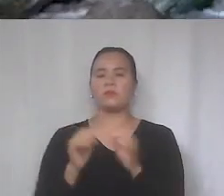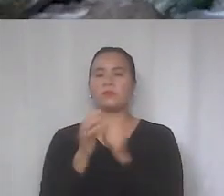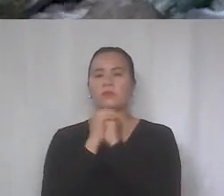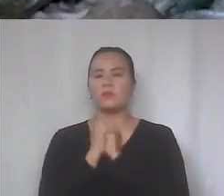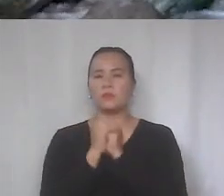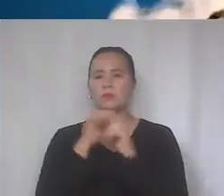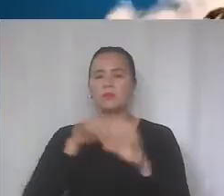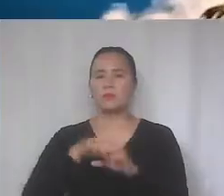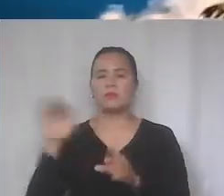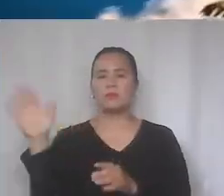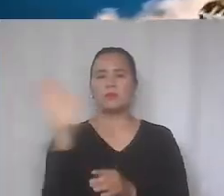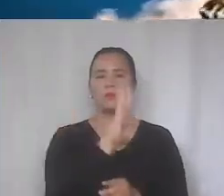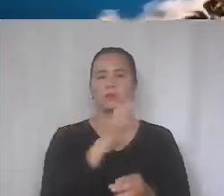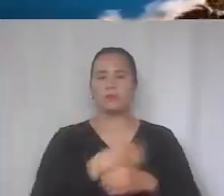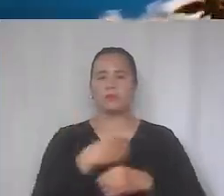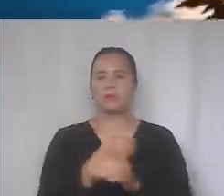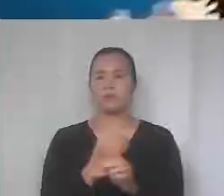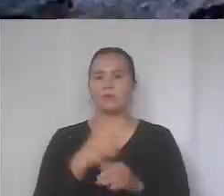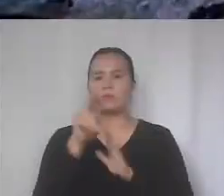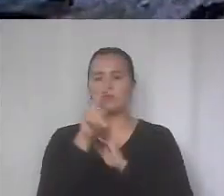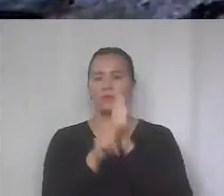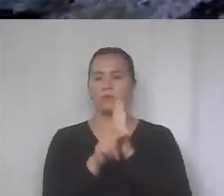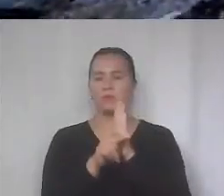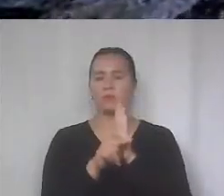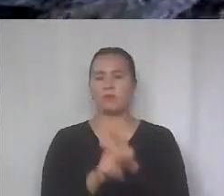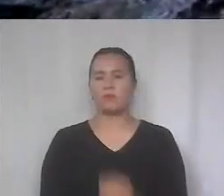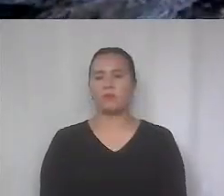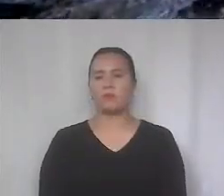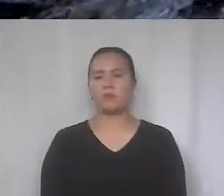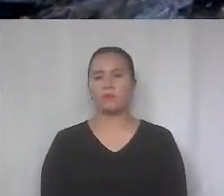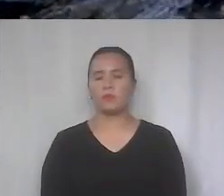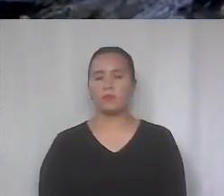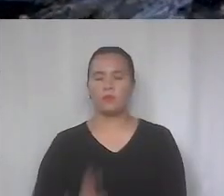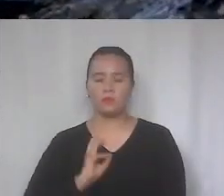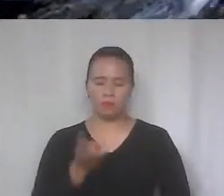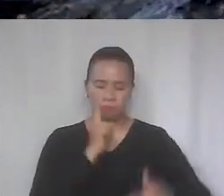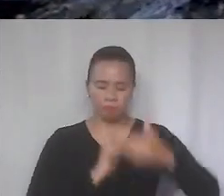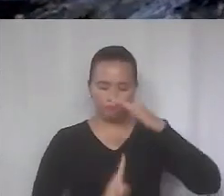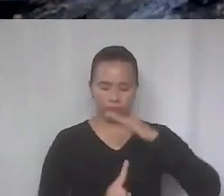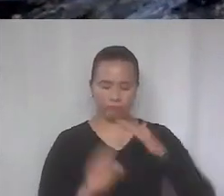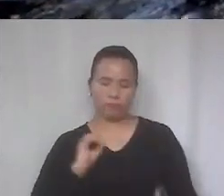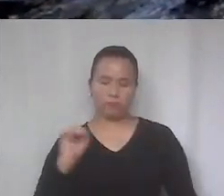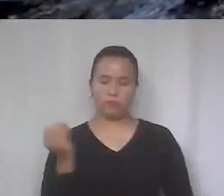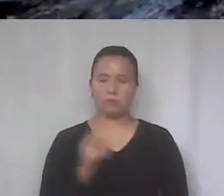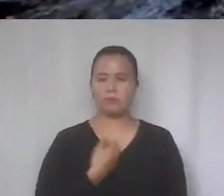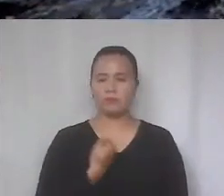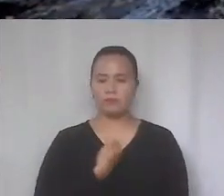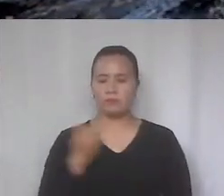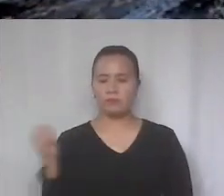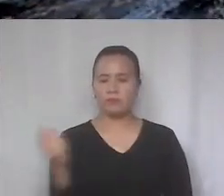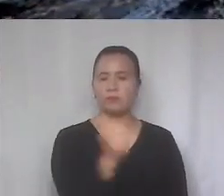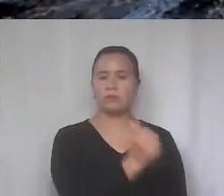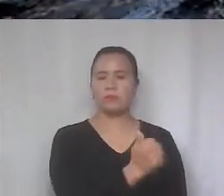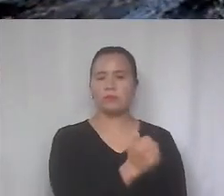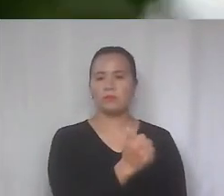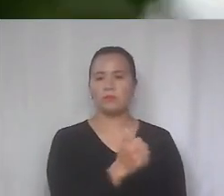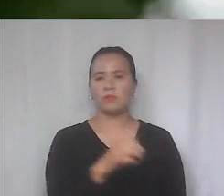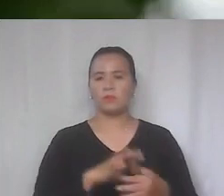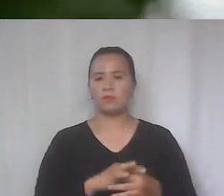land, seas, and air. We humble ourselves, asking for forgiveness for our